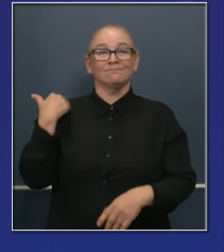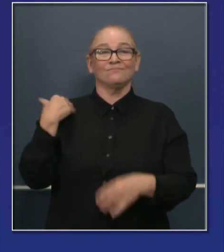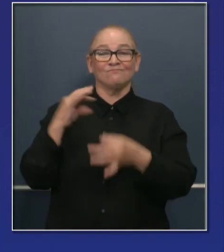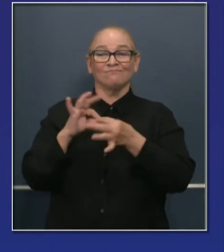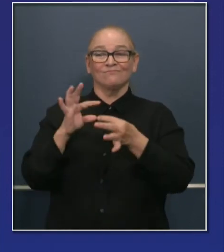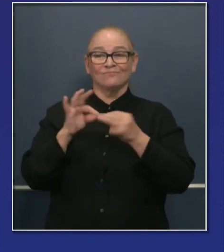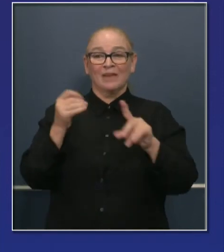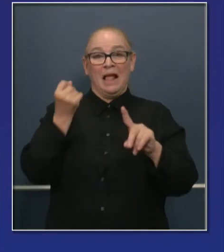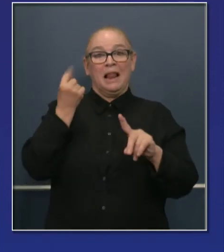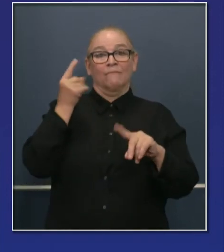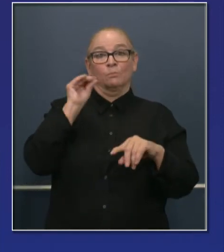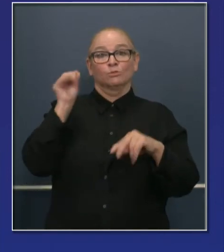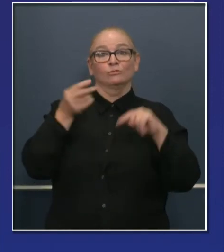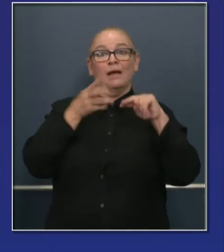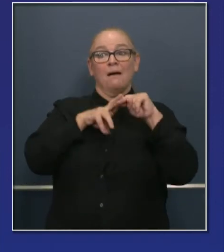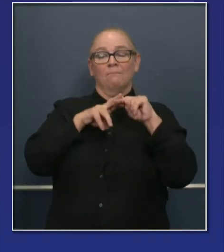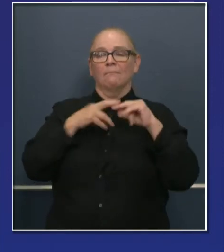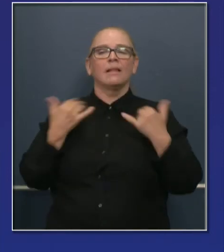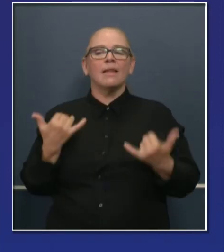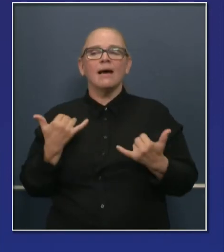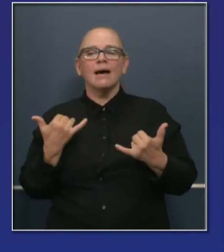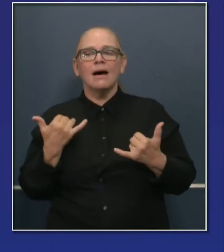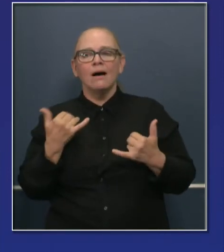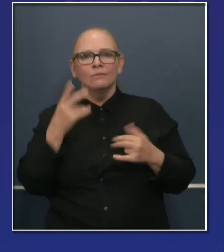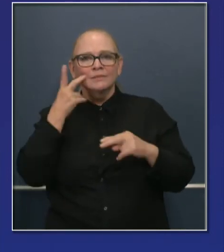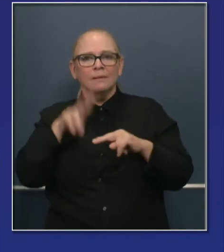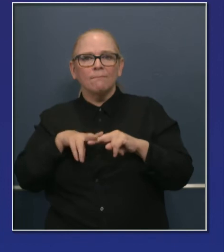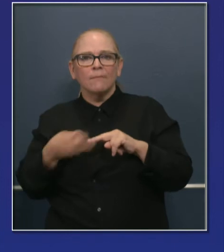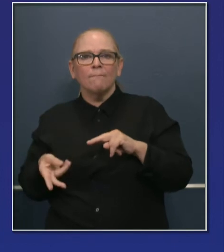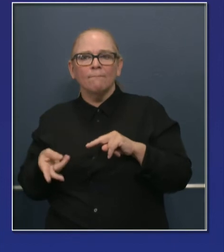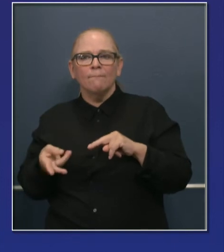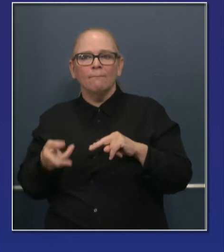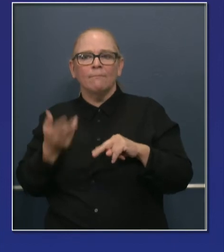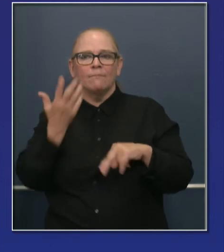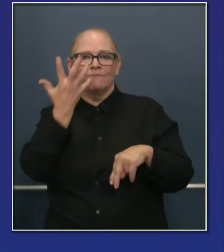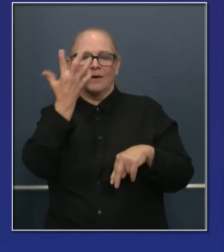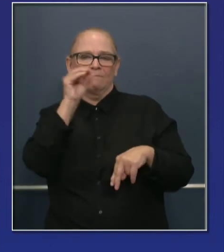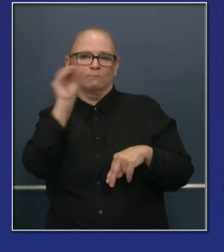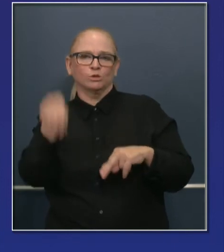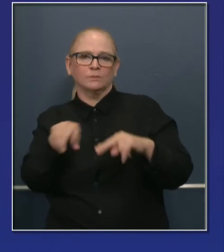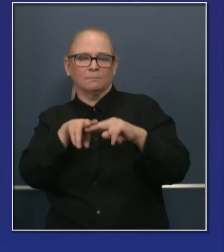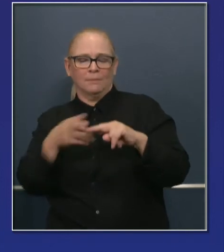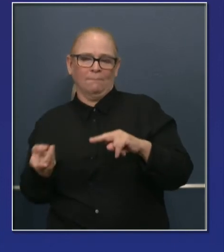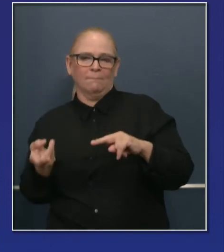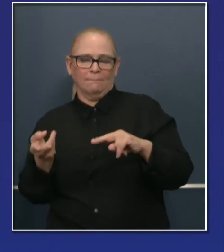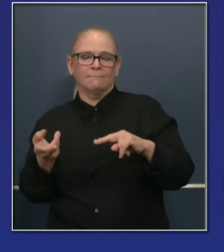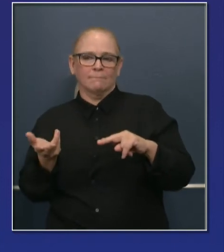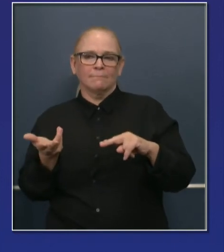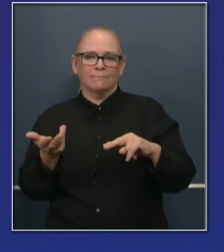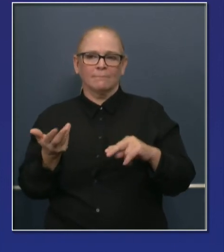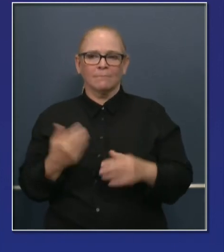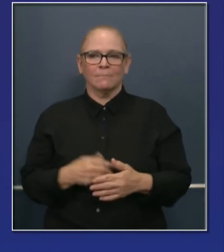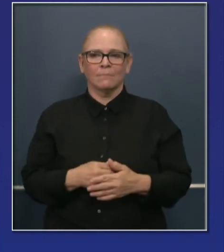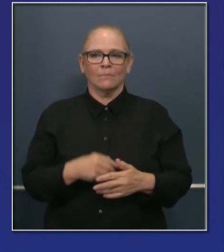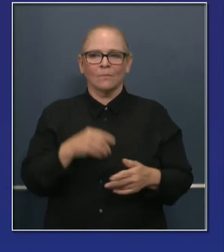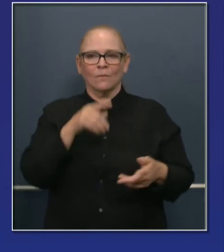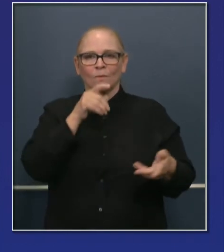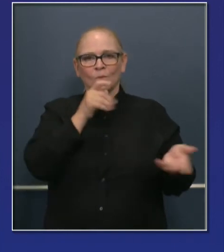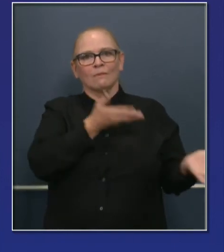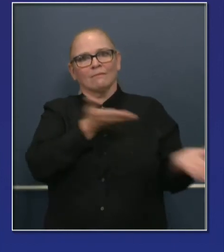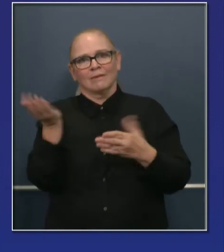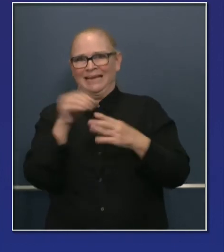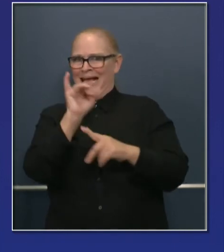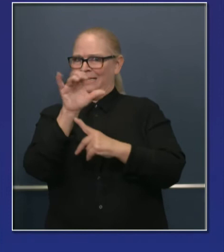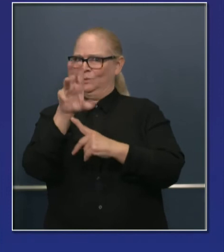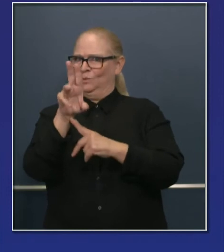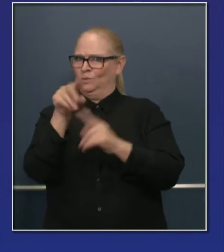ICU admissions. You'll see reflected in this slide, 5% decrease in ICU admissions. So again, these are